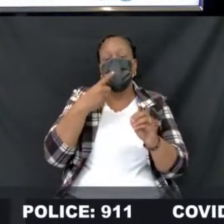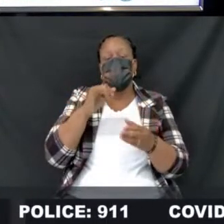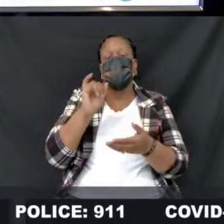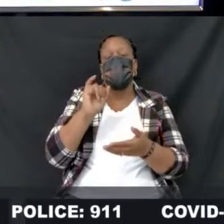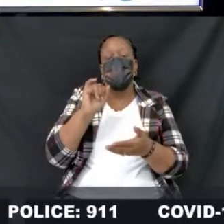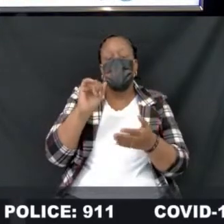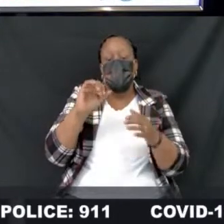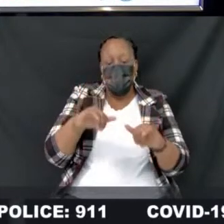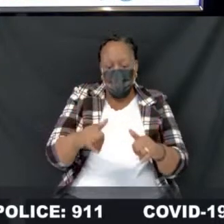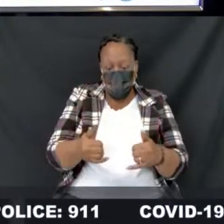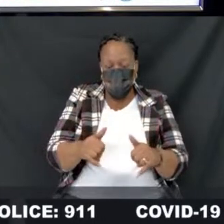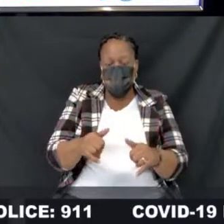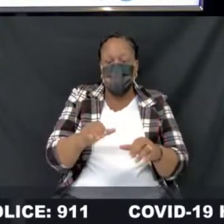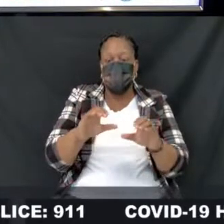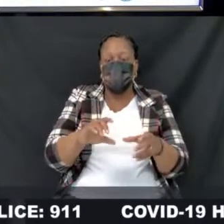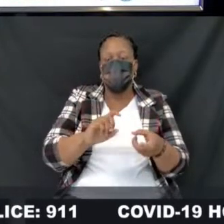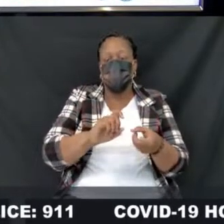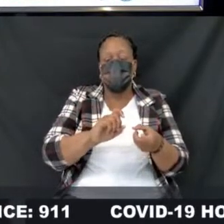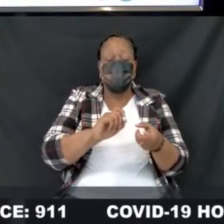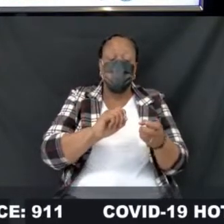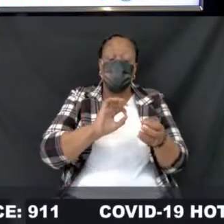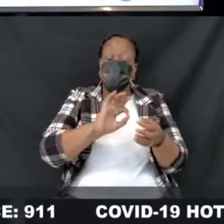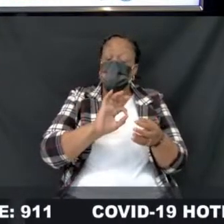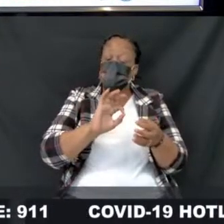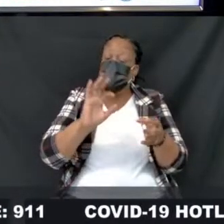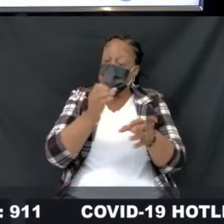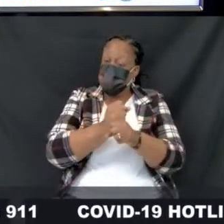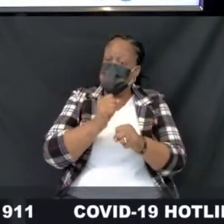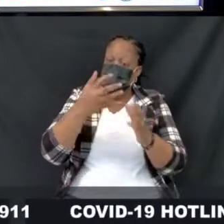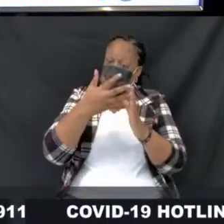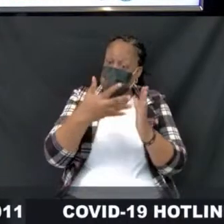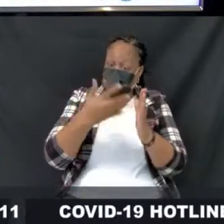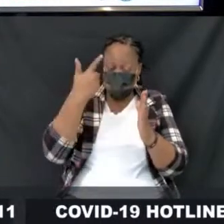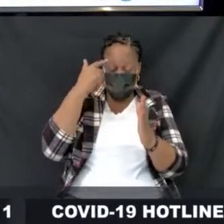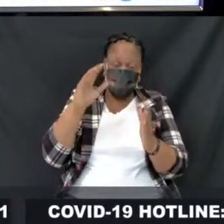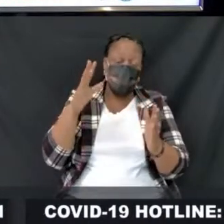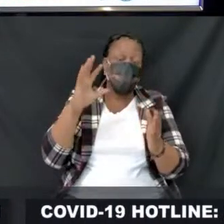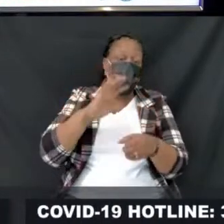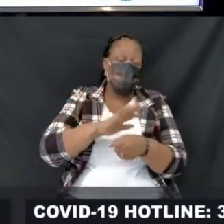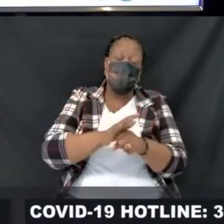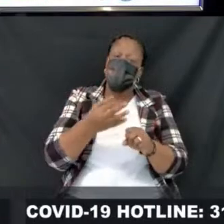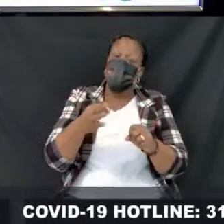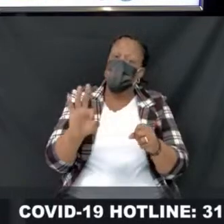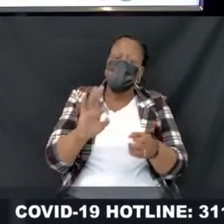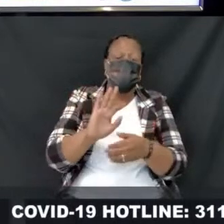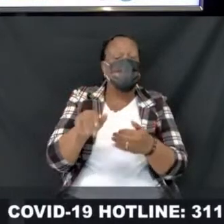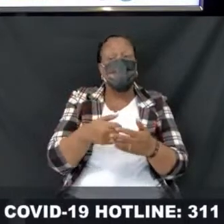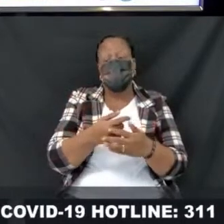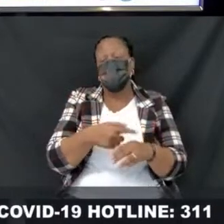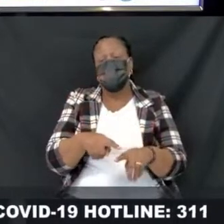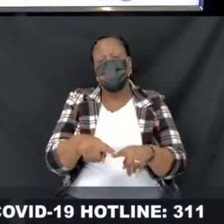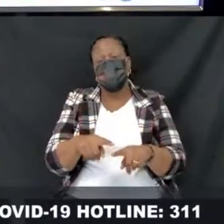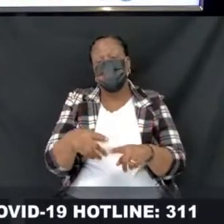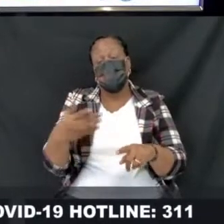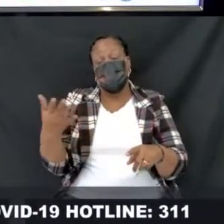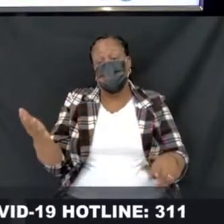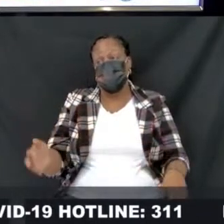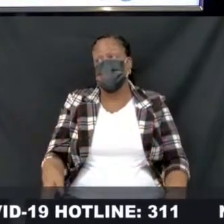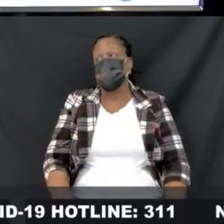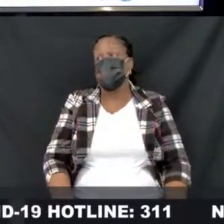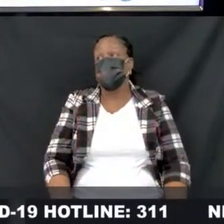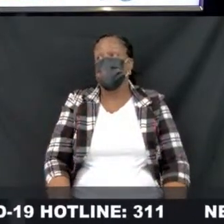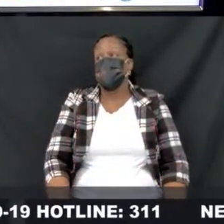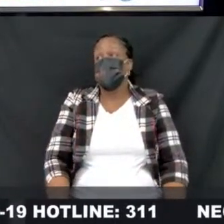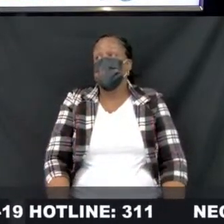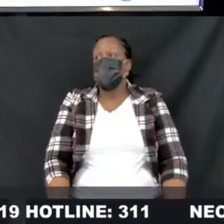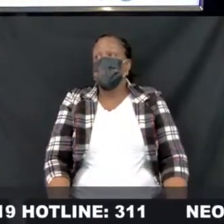get our citizens, residents, and even our visitors into St. Kitts and Nevis. Now, as it regards to stay over